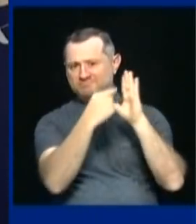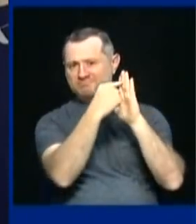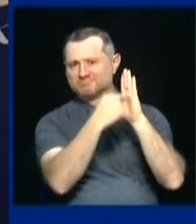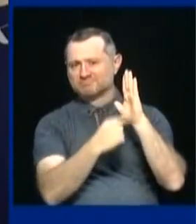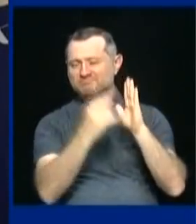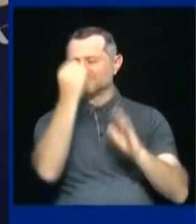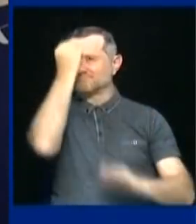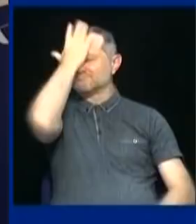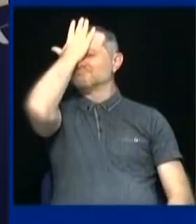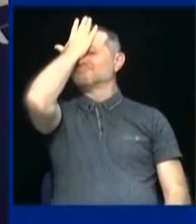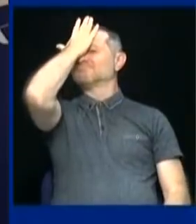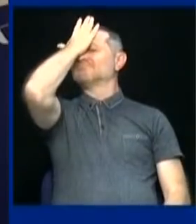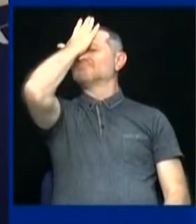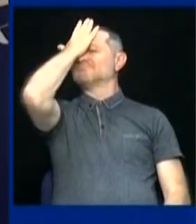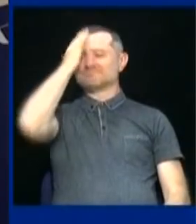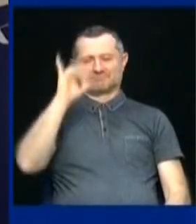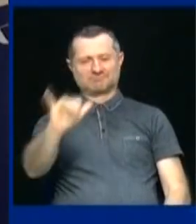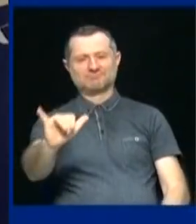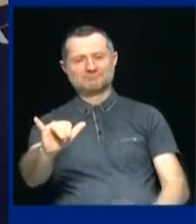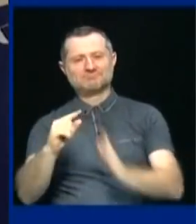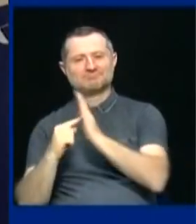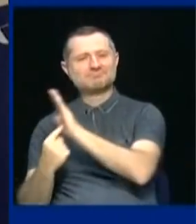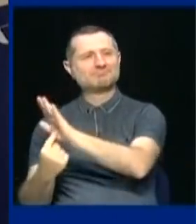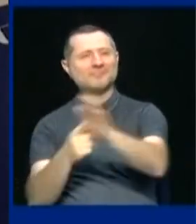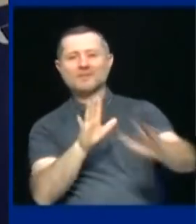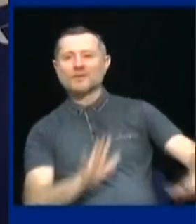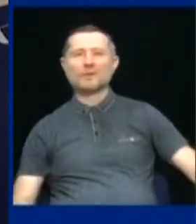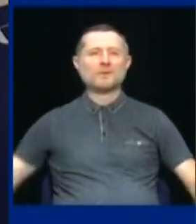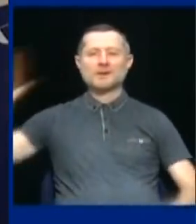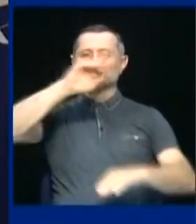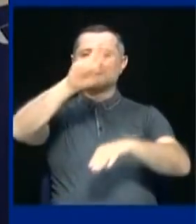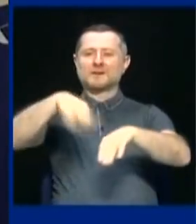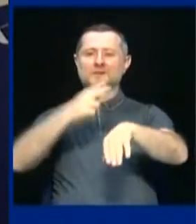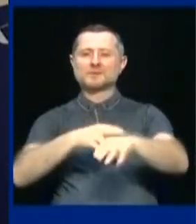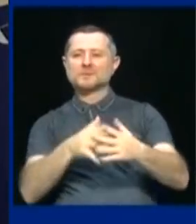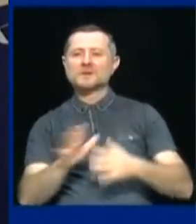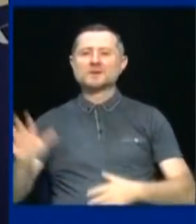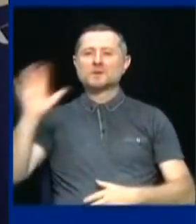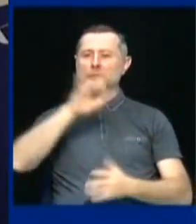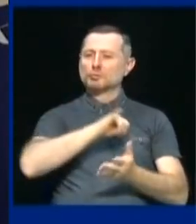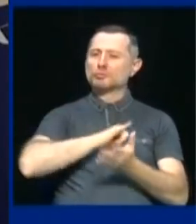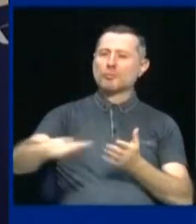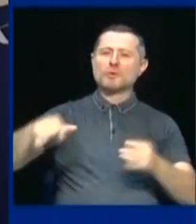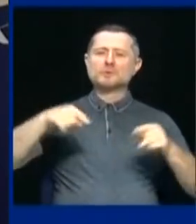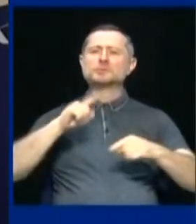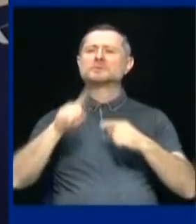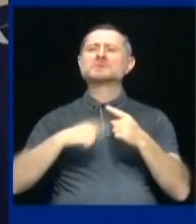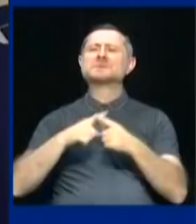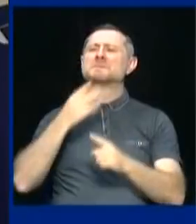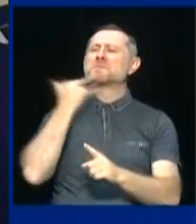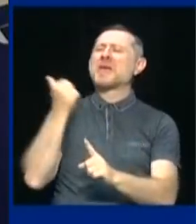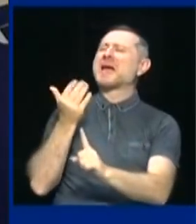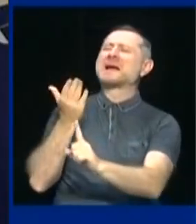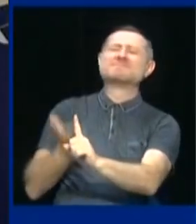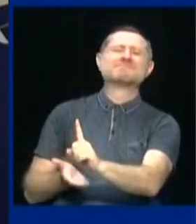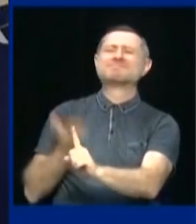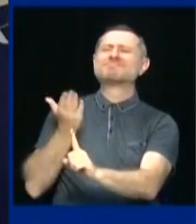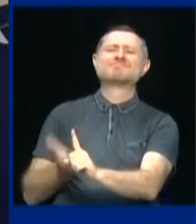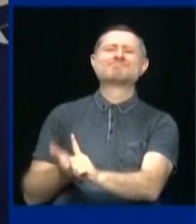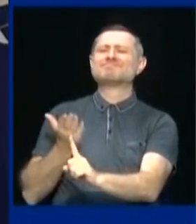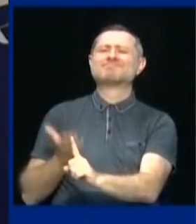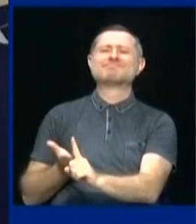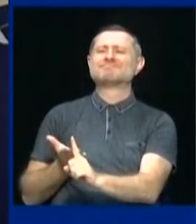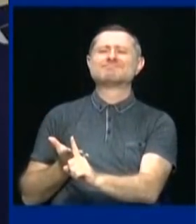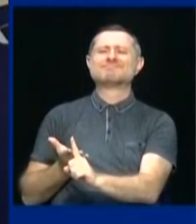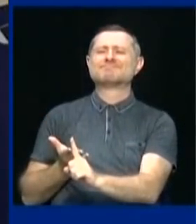this nation to see. Because it is New York State at her finest. Creating her legacy,